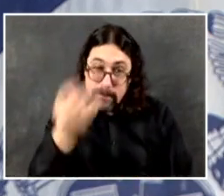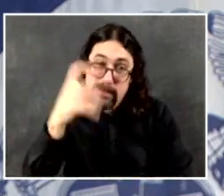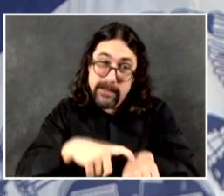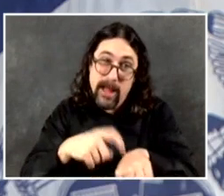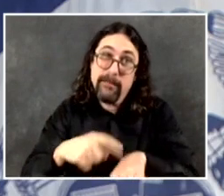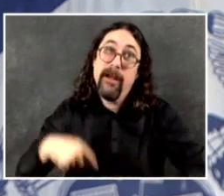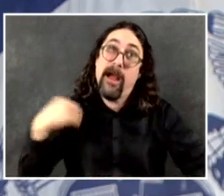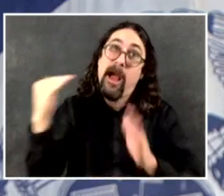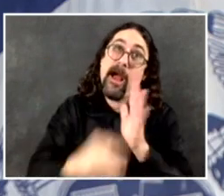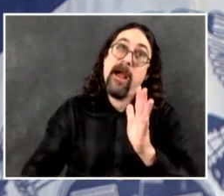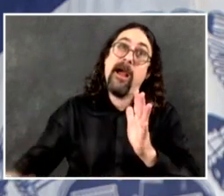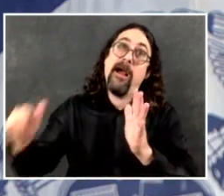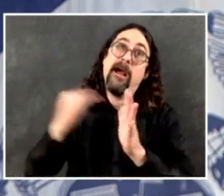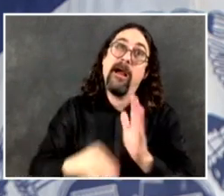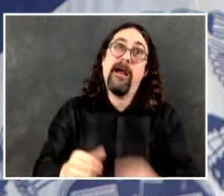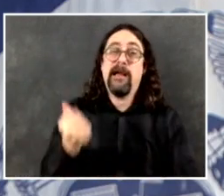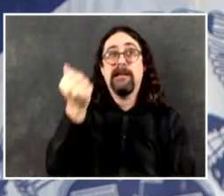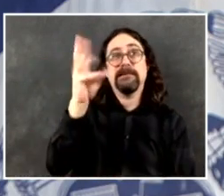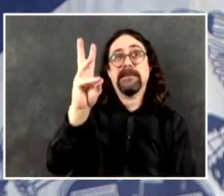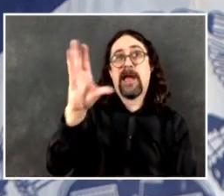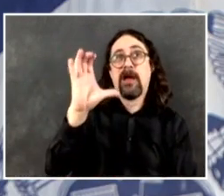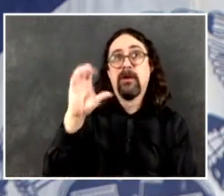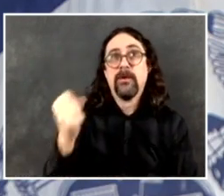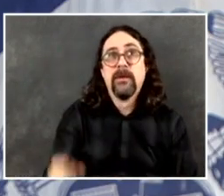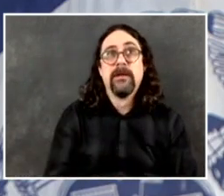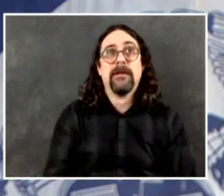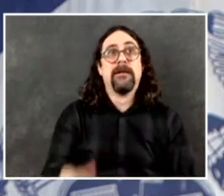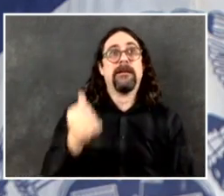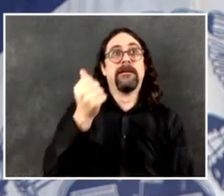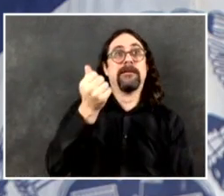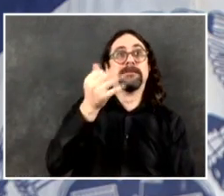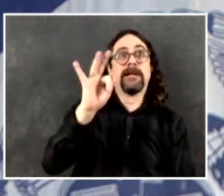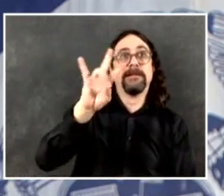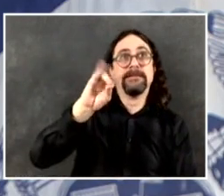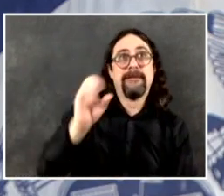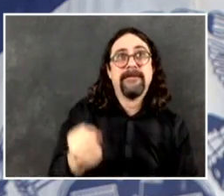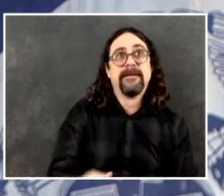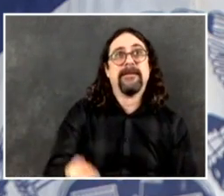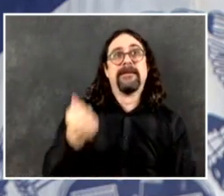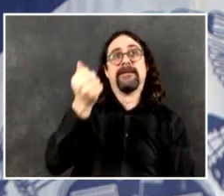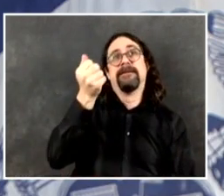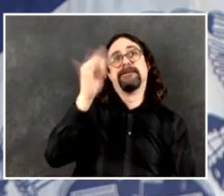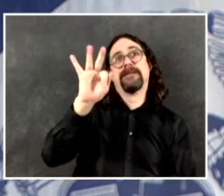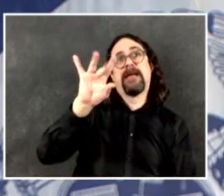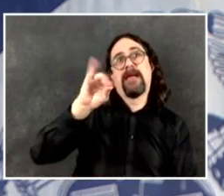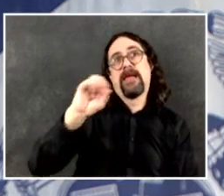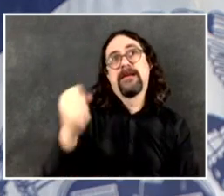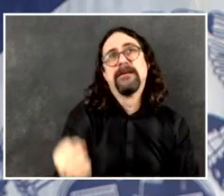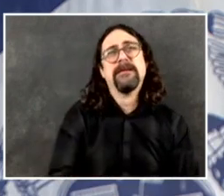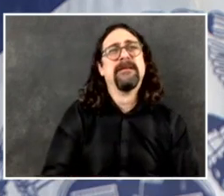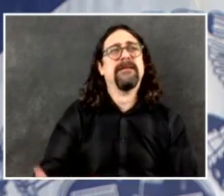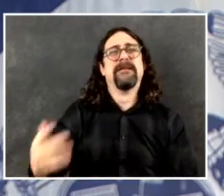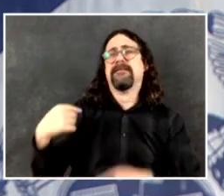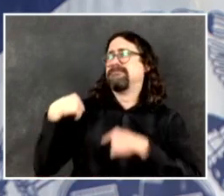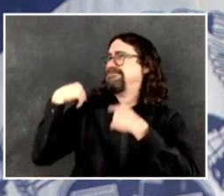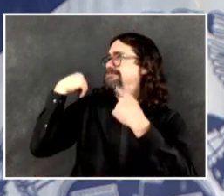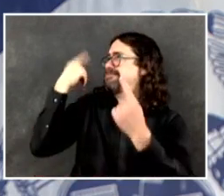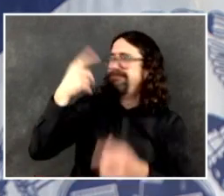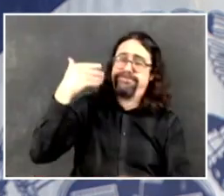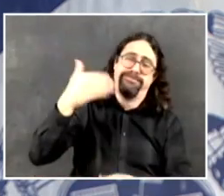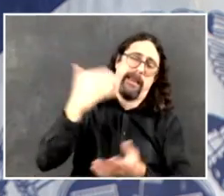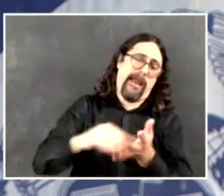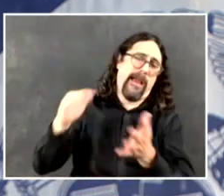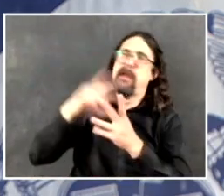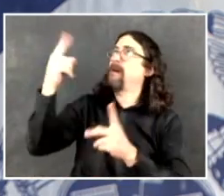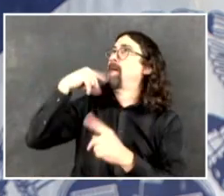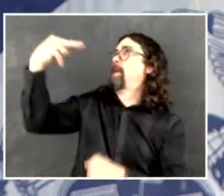fairer. We're going to learn the powerful lessons of this horrible tragedy. We're not going to allow the